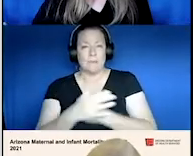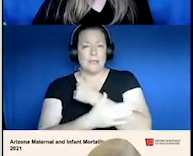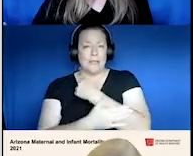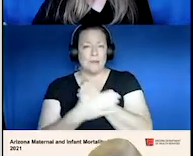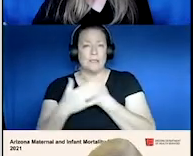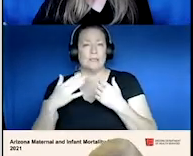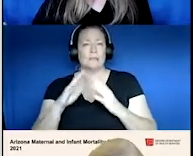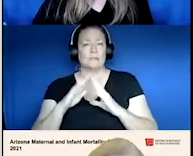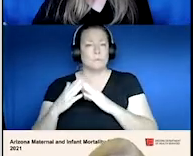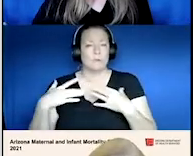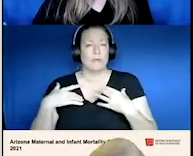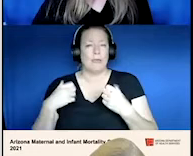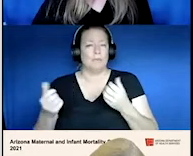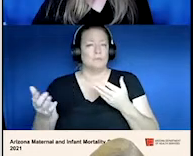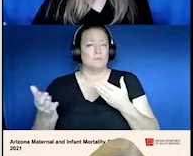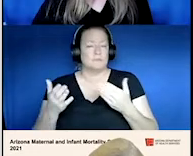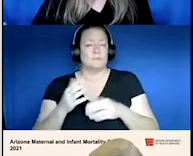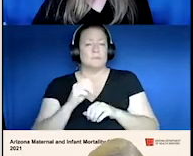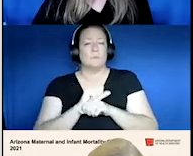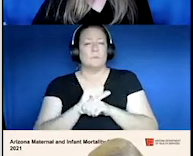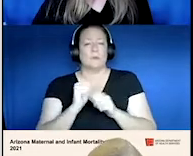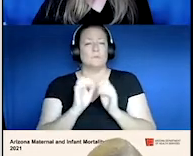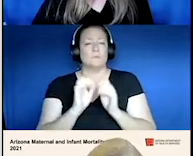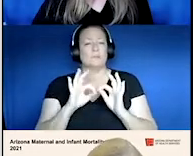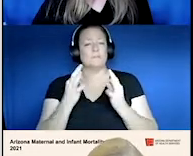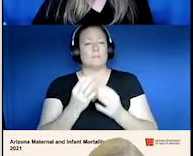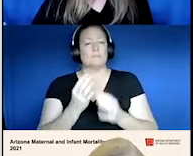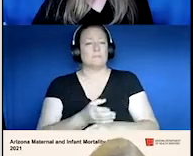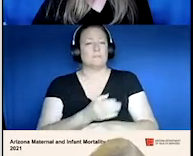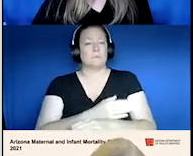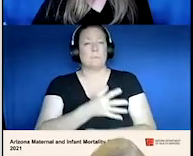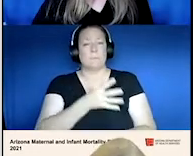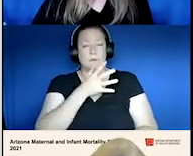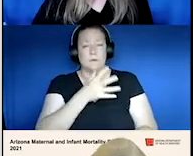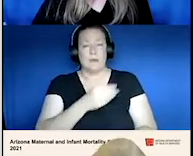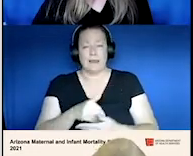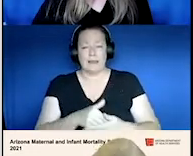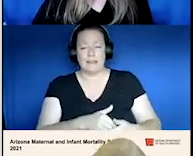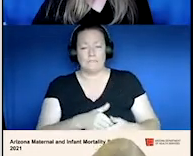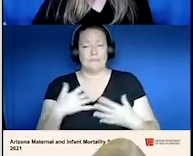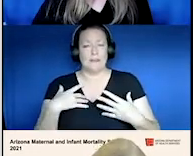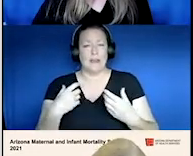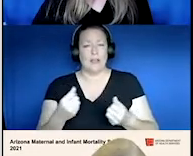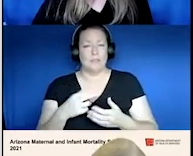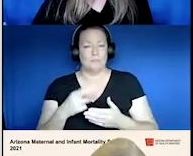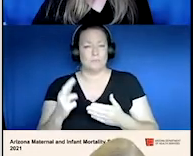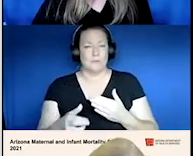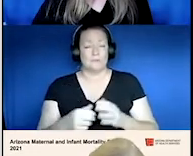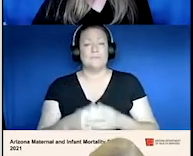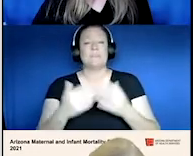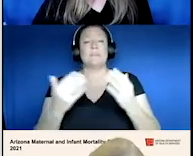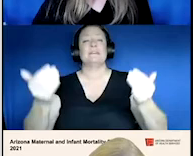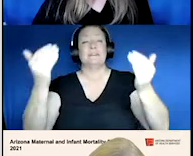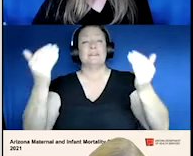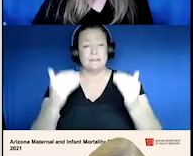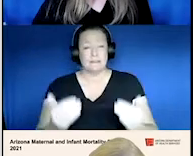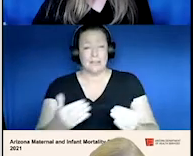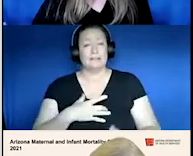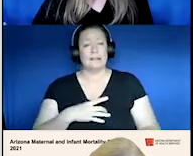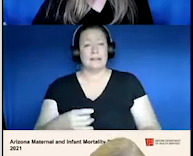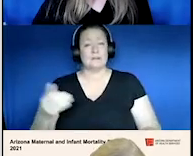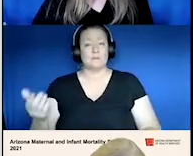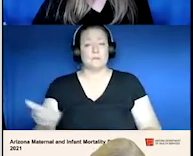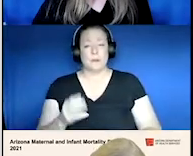Health Services is working with families to improve maternal and infant health outcomes. Next, I would like to